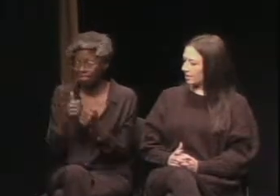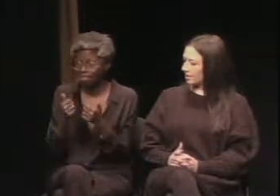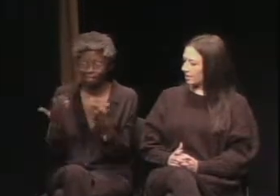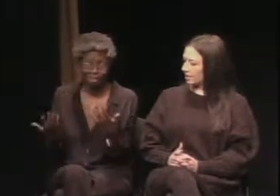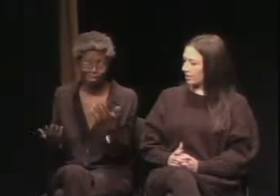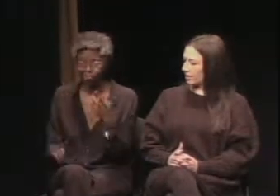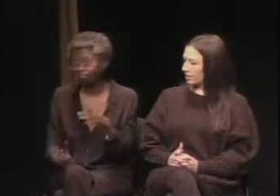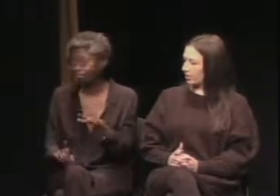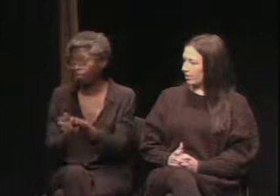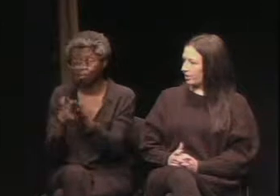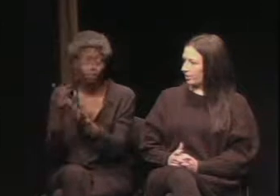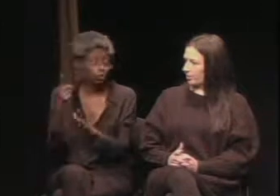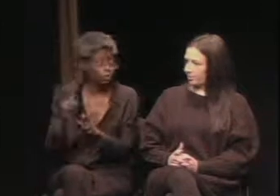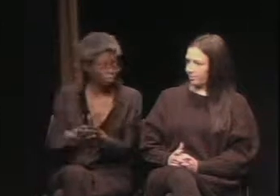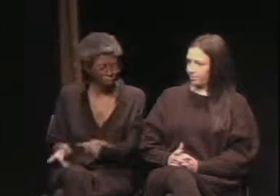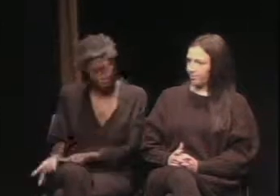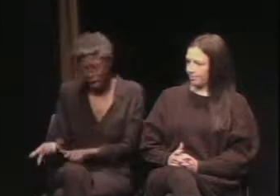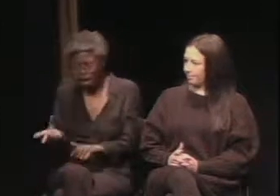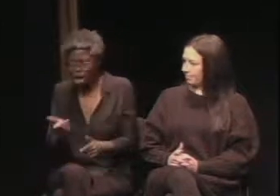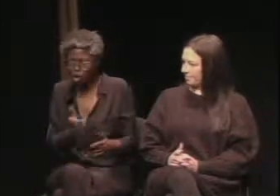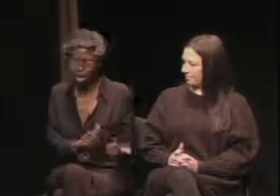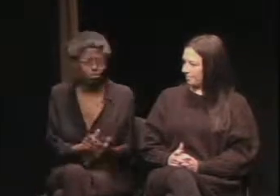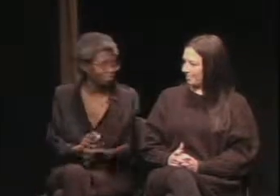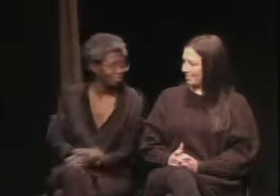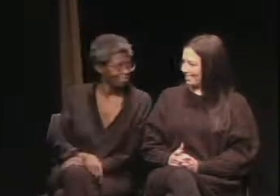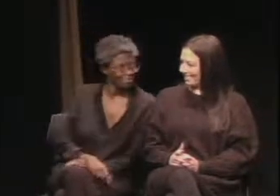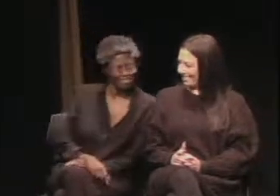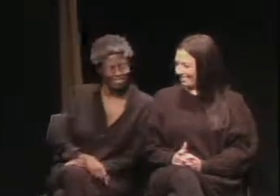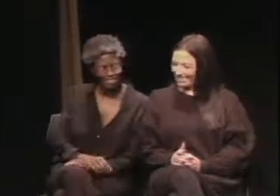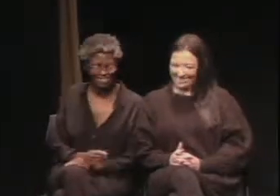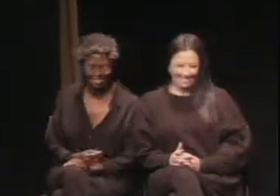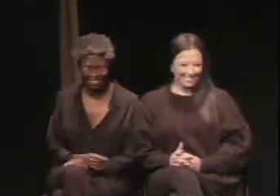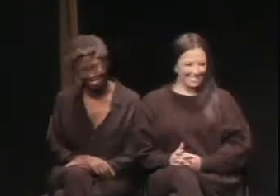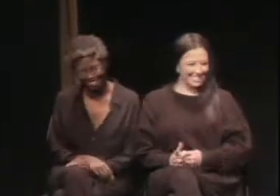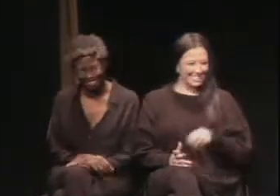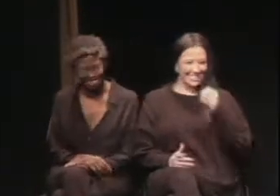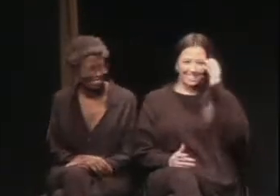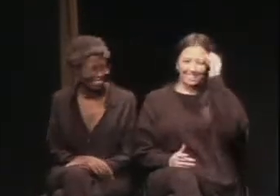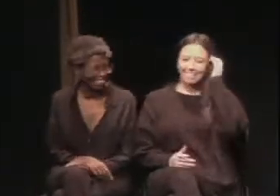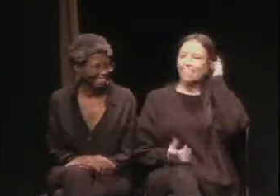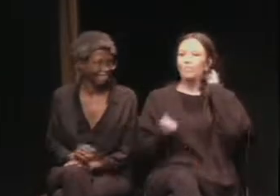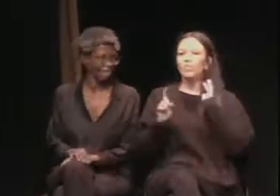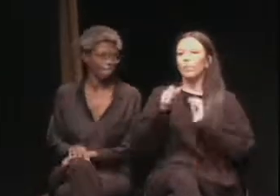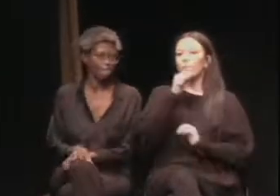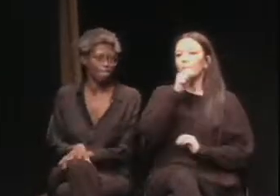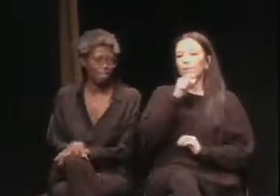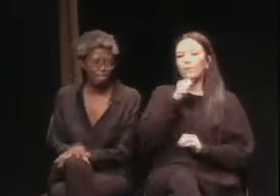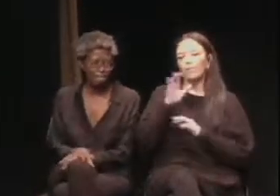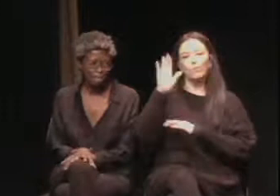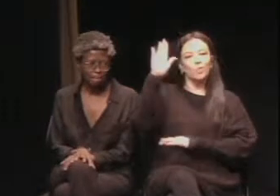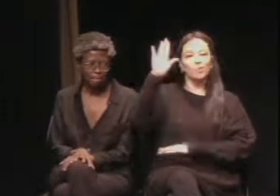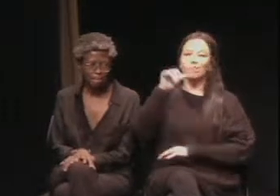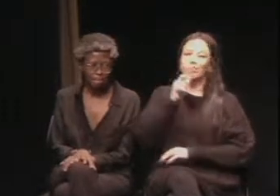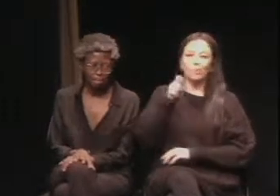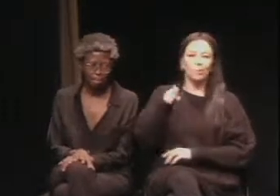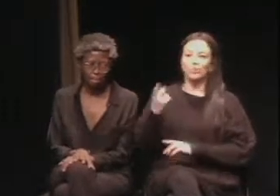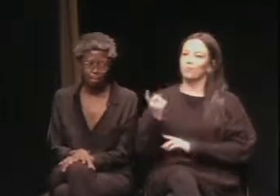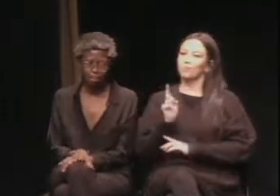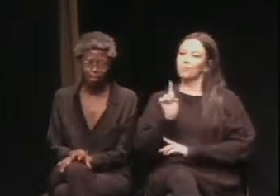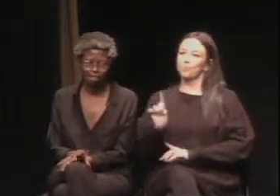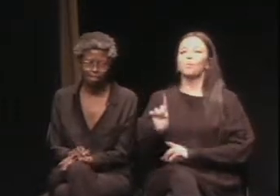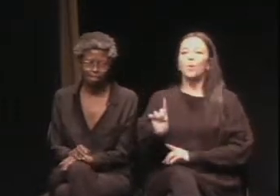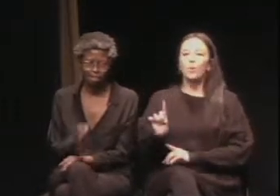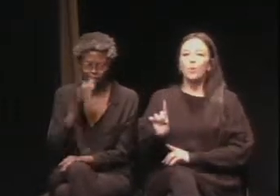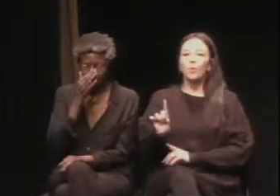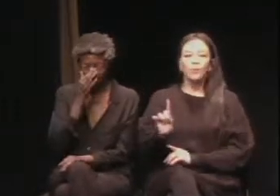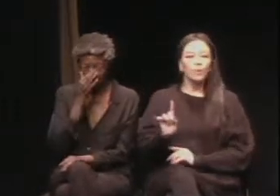they microphones? Yeah, they're there and there. So you can just go up to the microphone. You don't have to raise your hand or anything. And we're